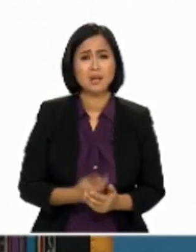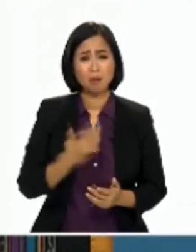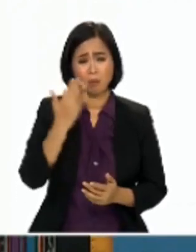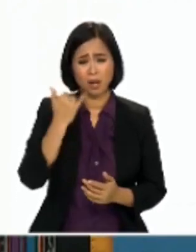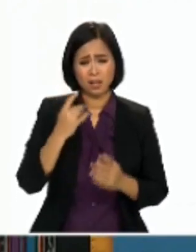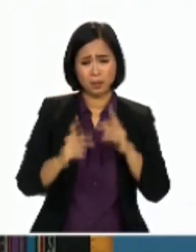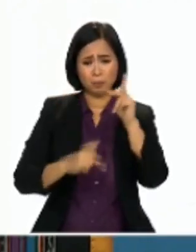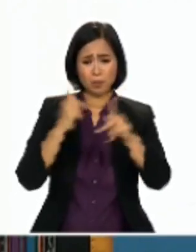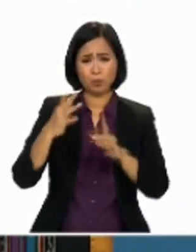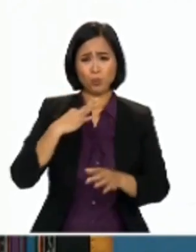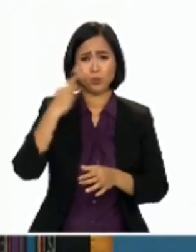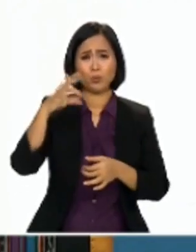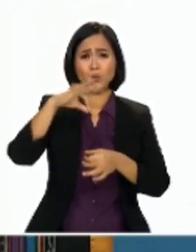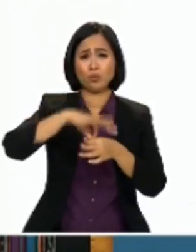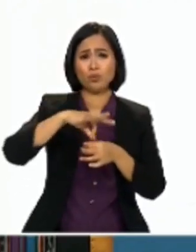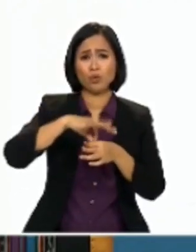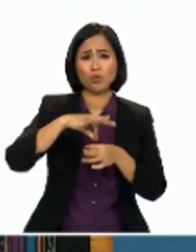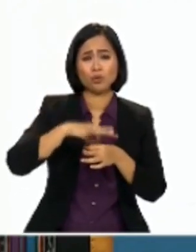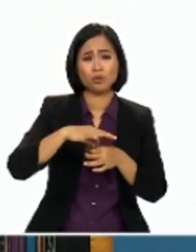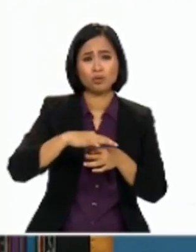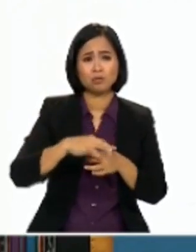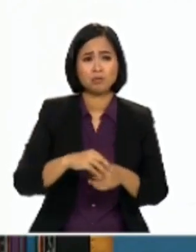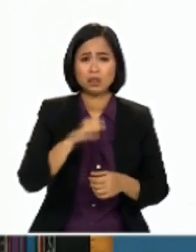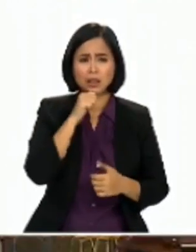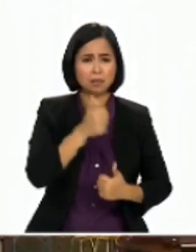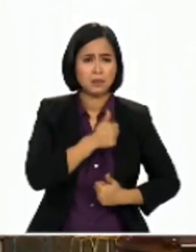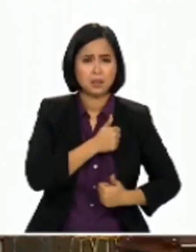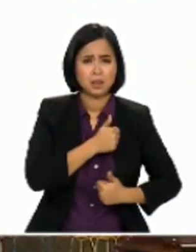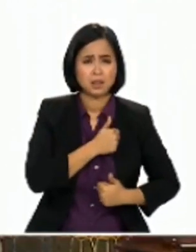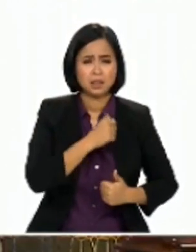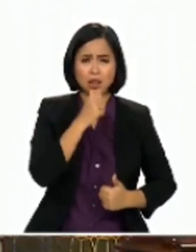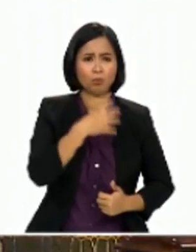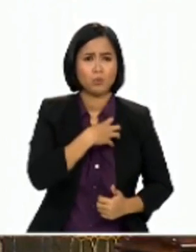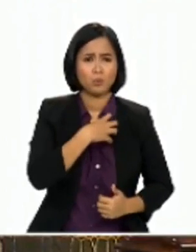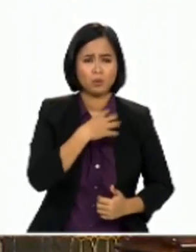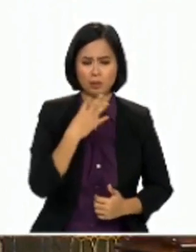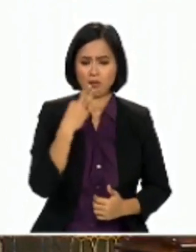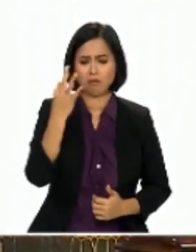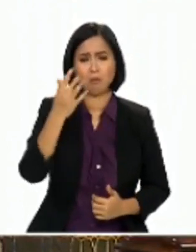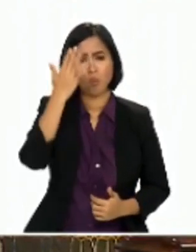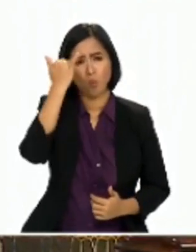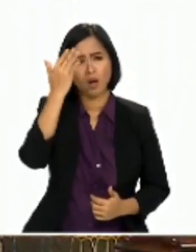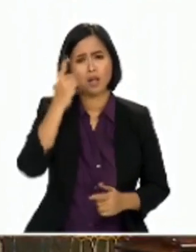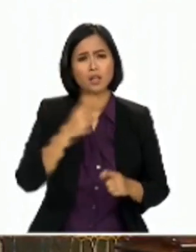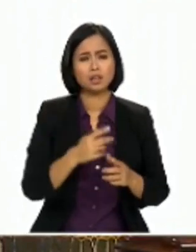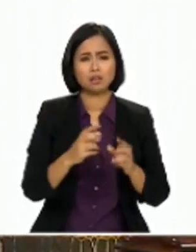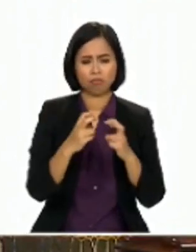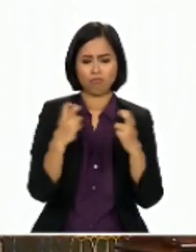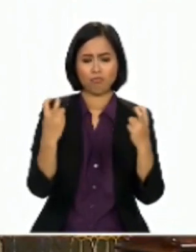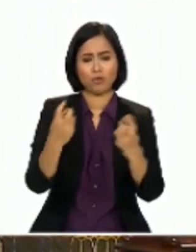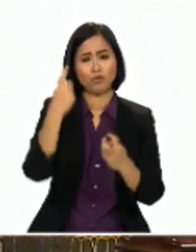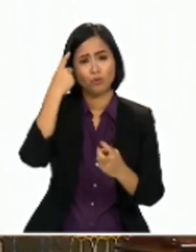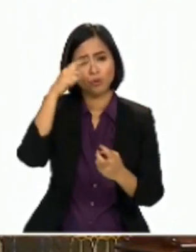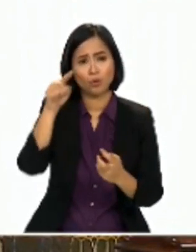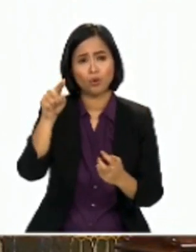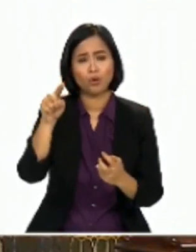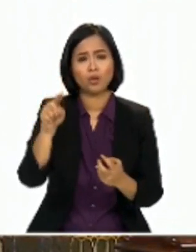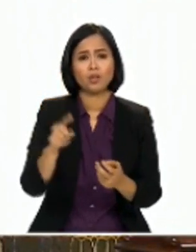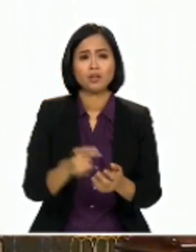by the military, not by the police. But why do I have this predisposed